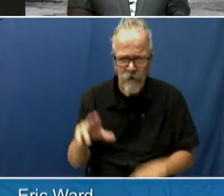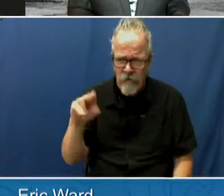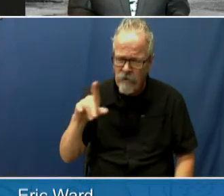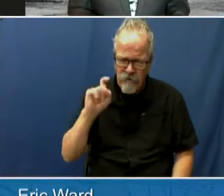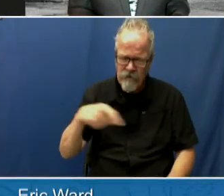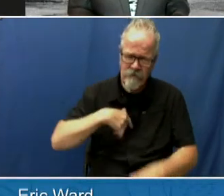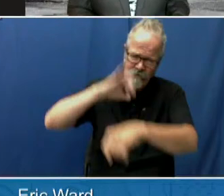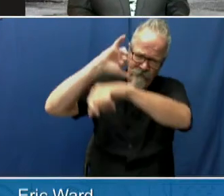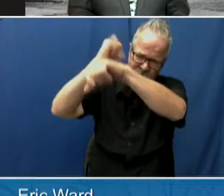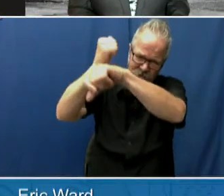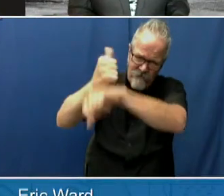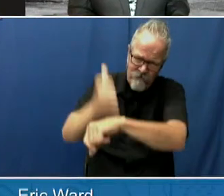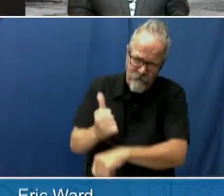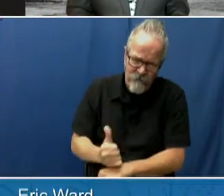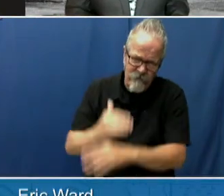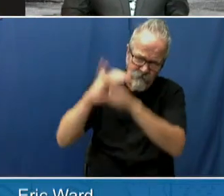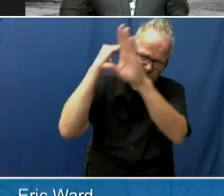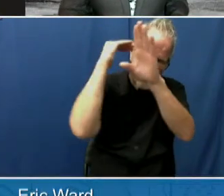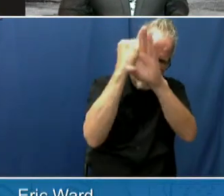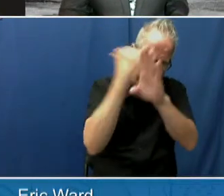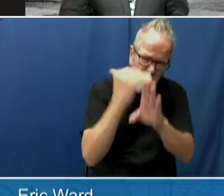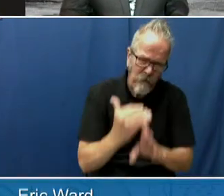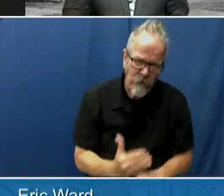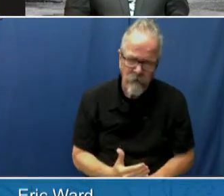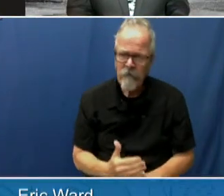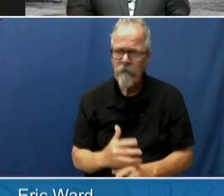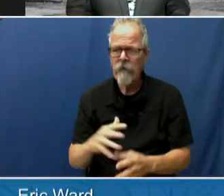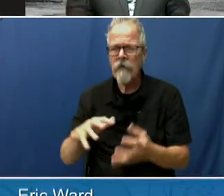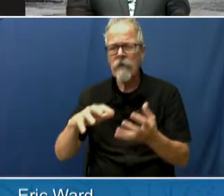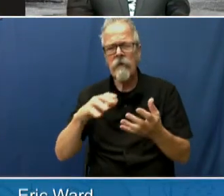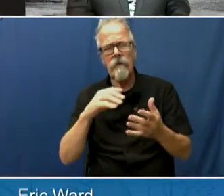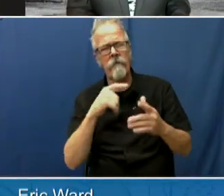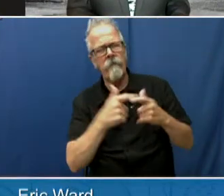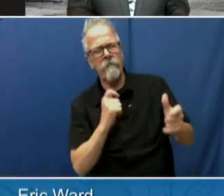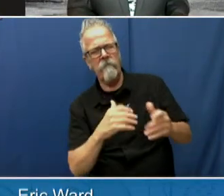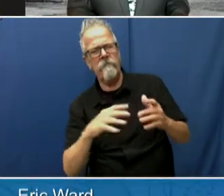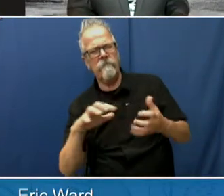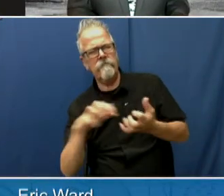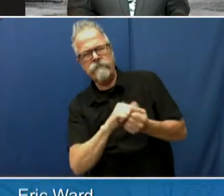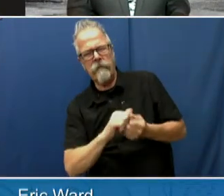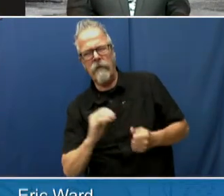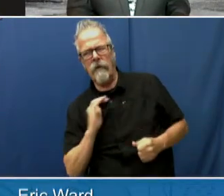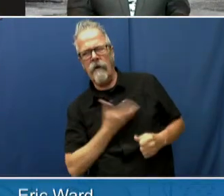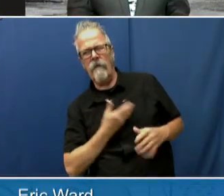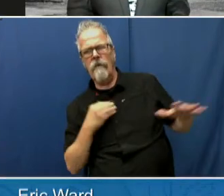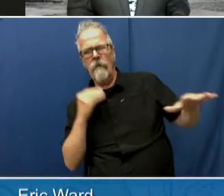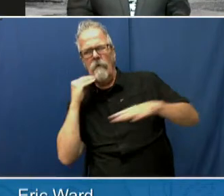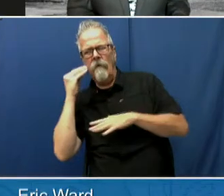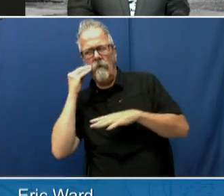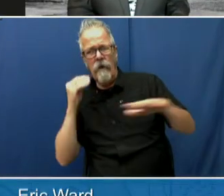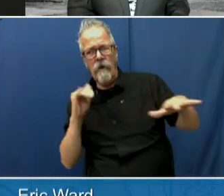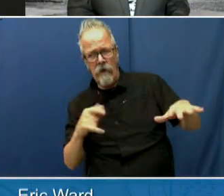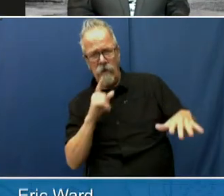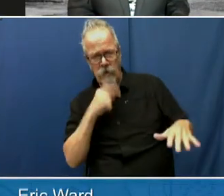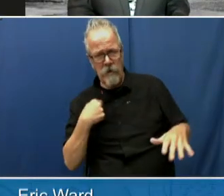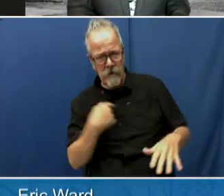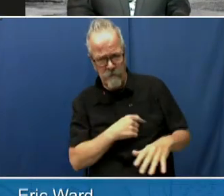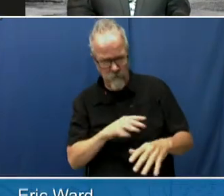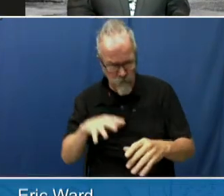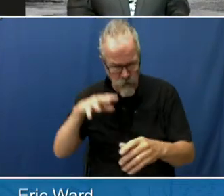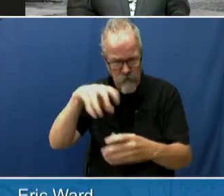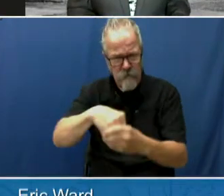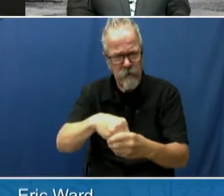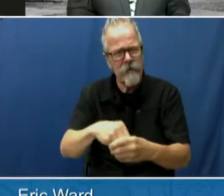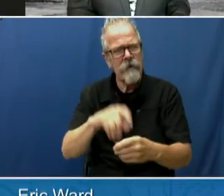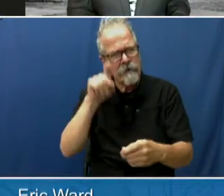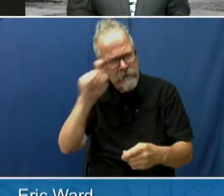to undermine local democracy. It's about being part of a state and country that